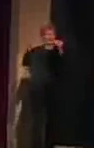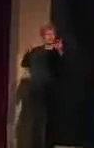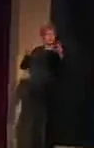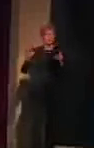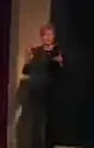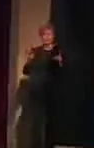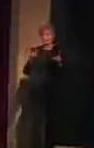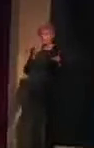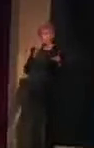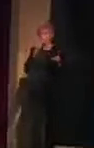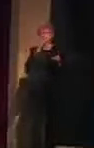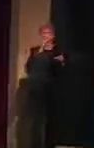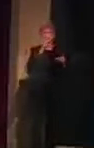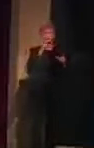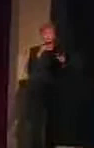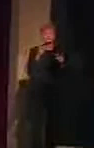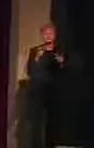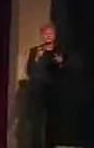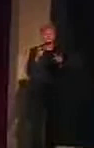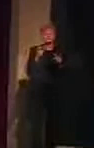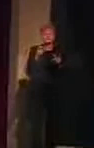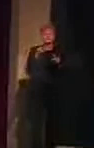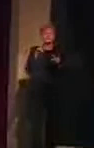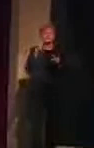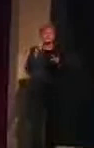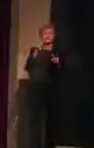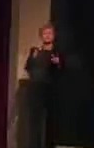electronic gun.